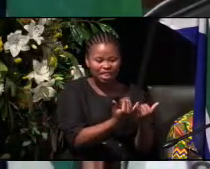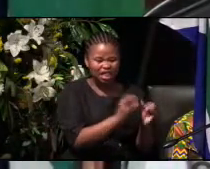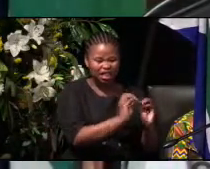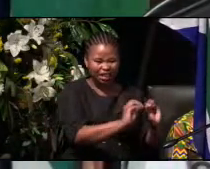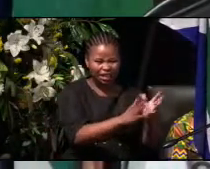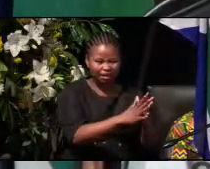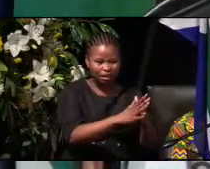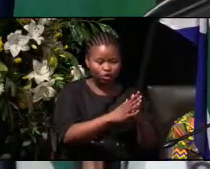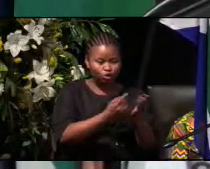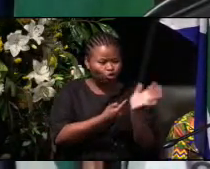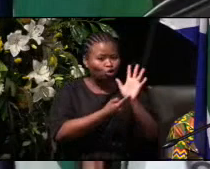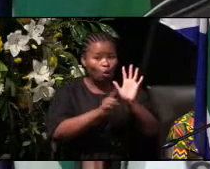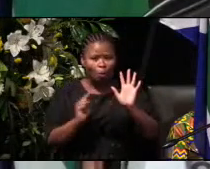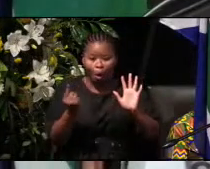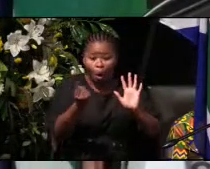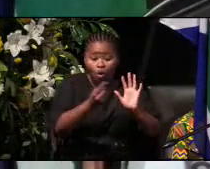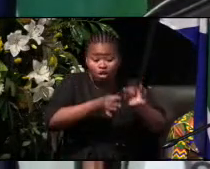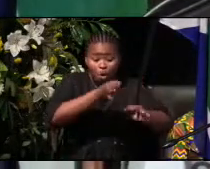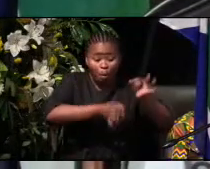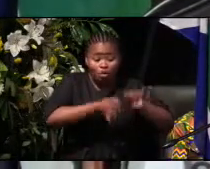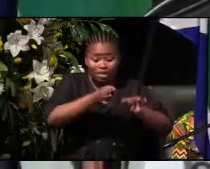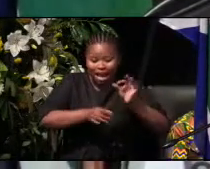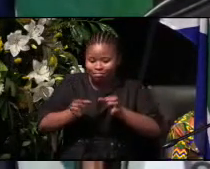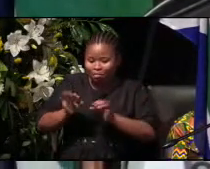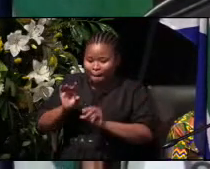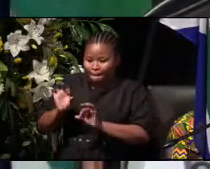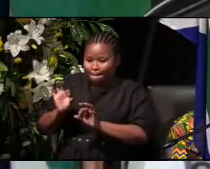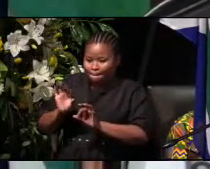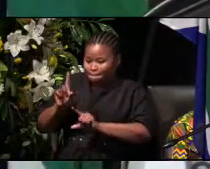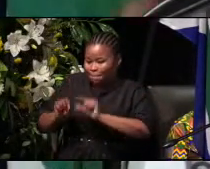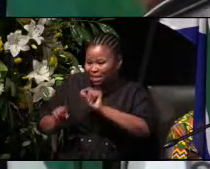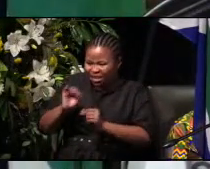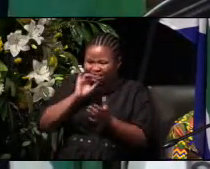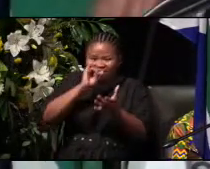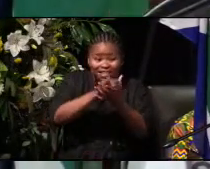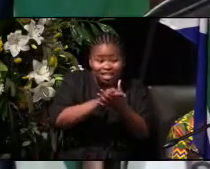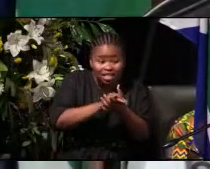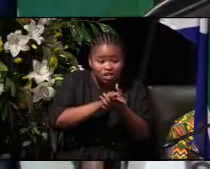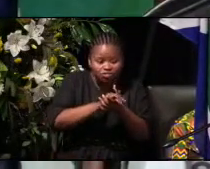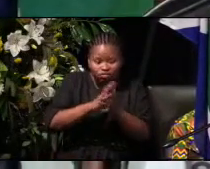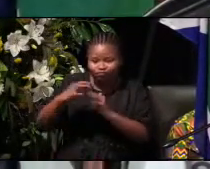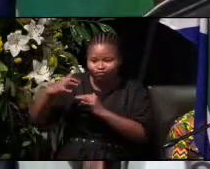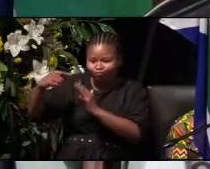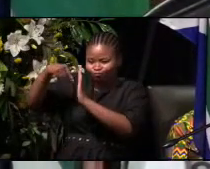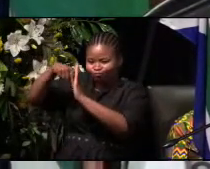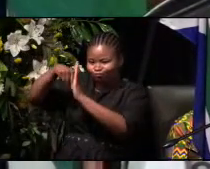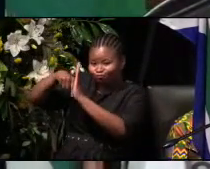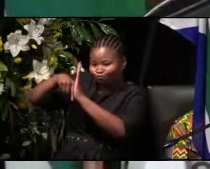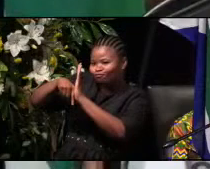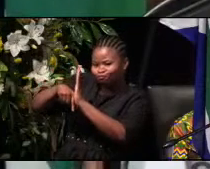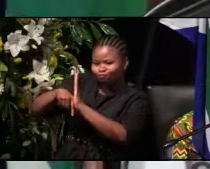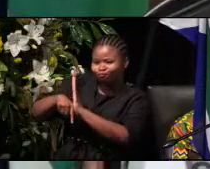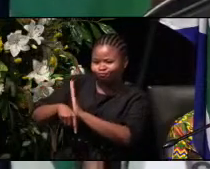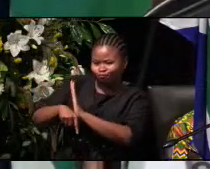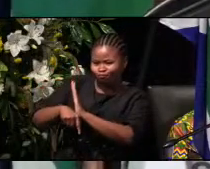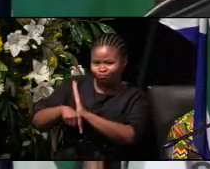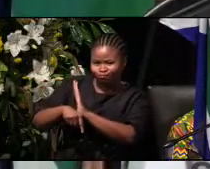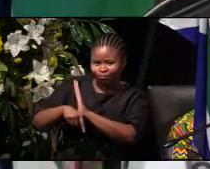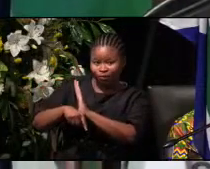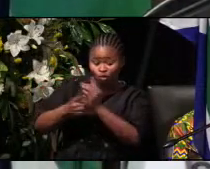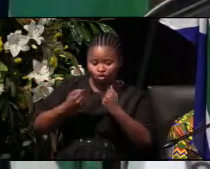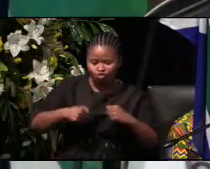demonstrated that all the political parties trust it's really going down in a very significant way